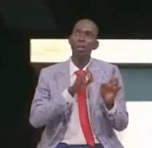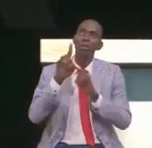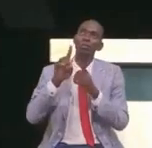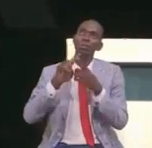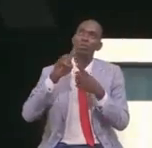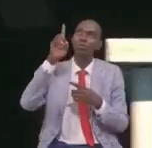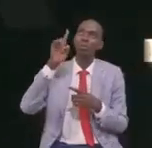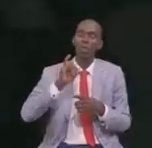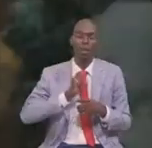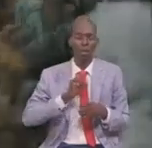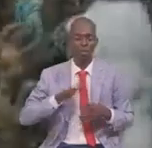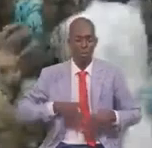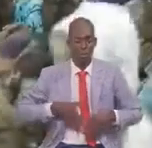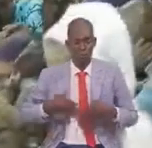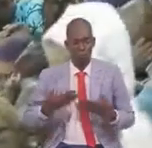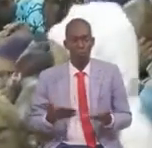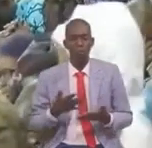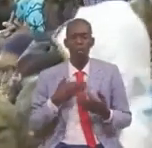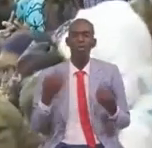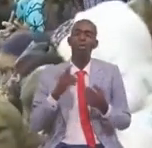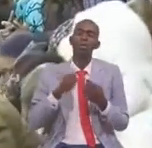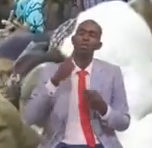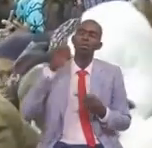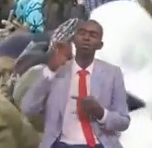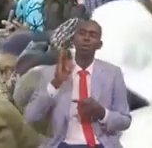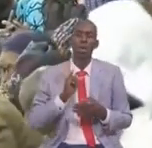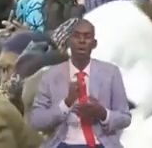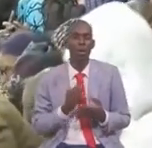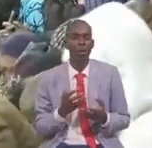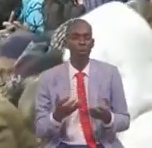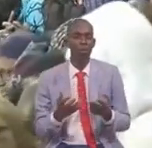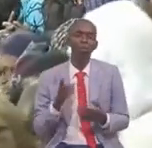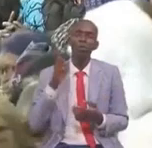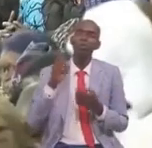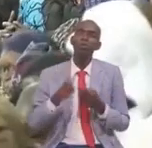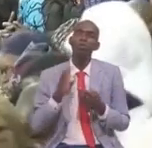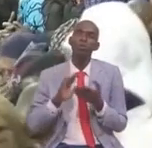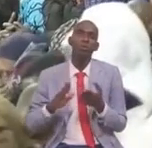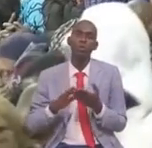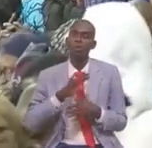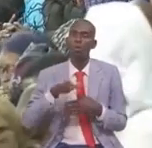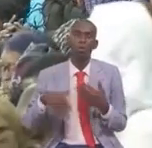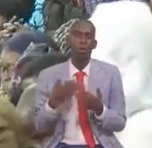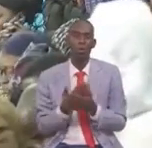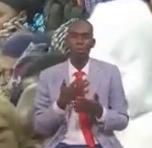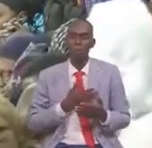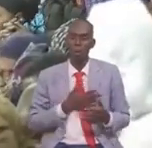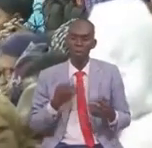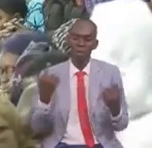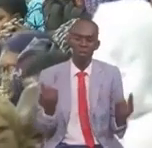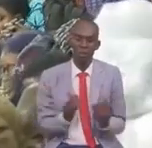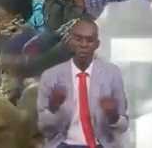you. I want you to forgive me all the sins I ever committed. I want you